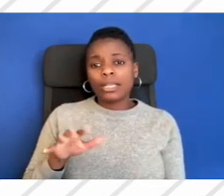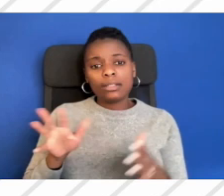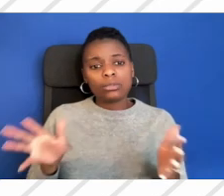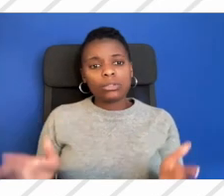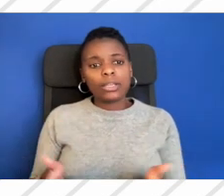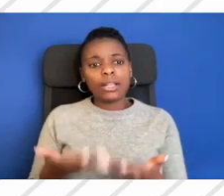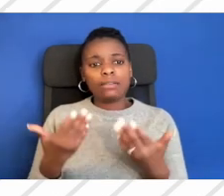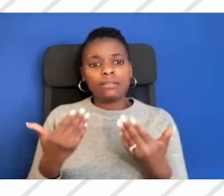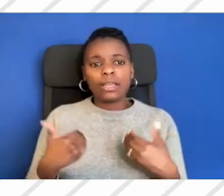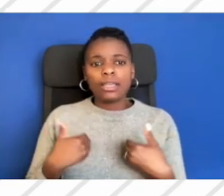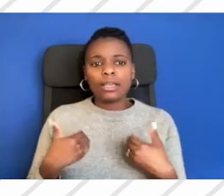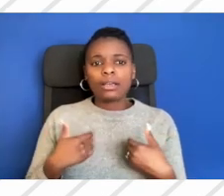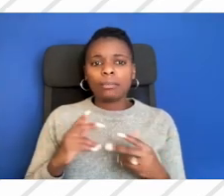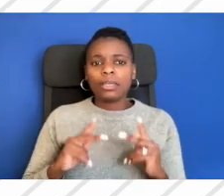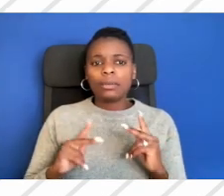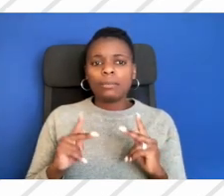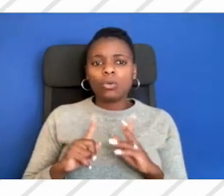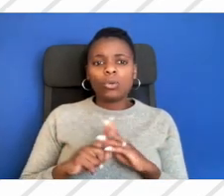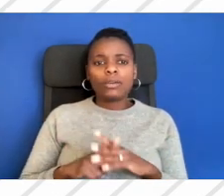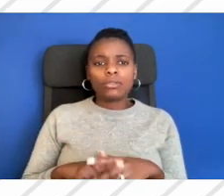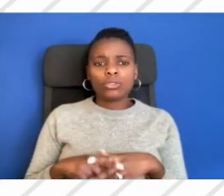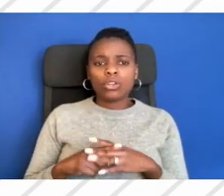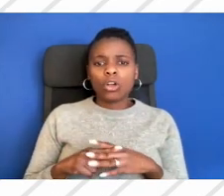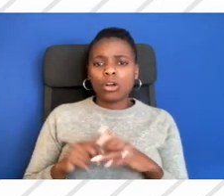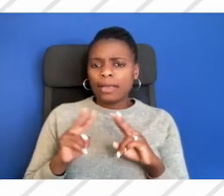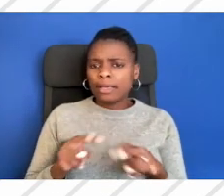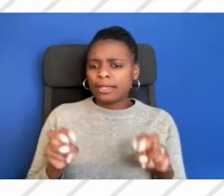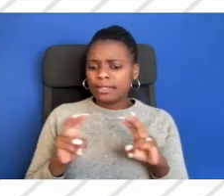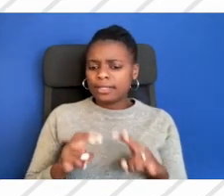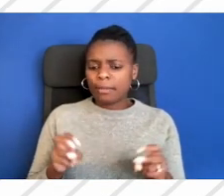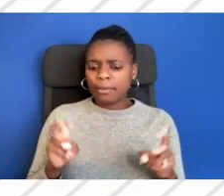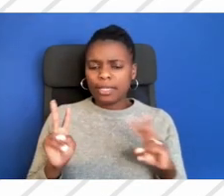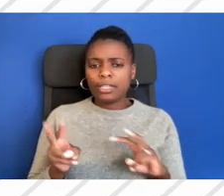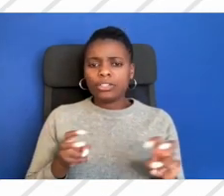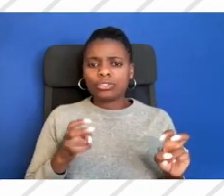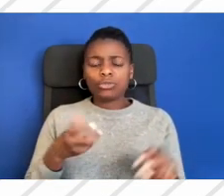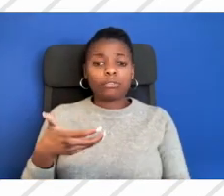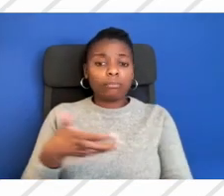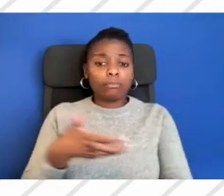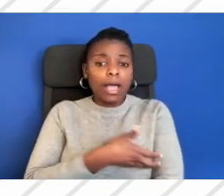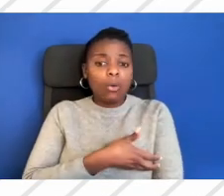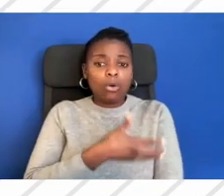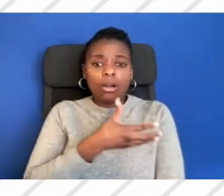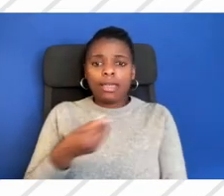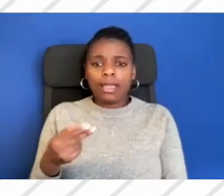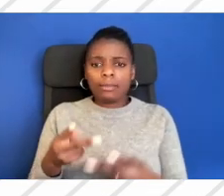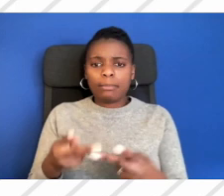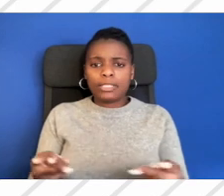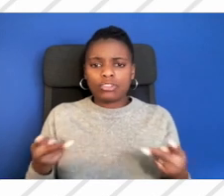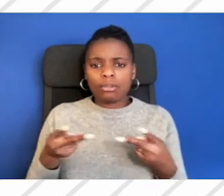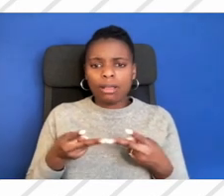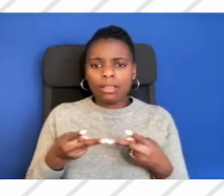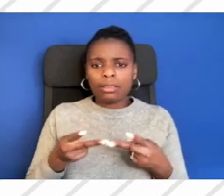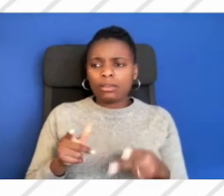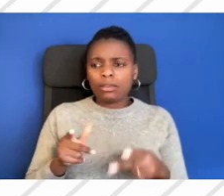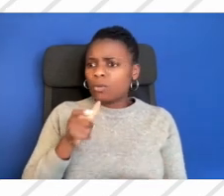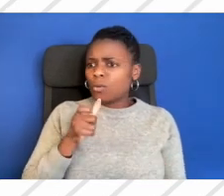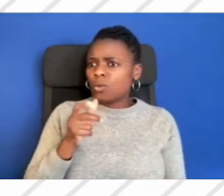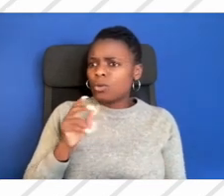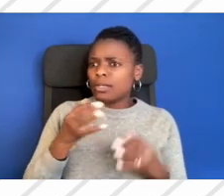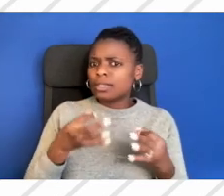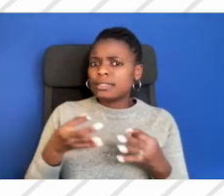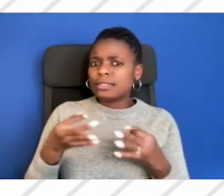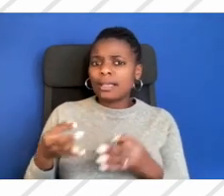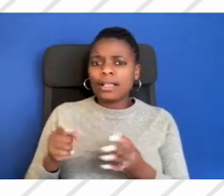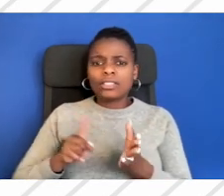to start by examining issues of power and positionality. For instance, who gets to determine the research questions that